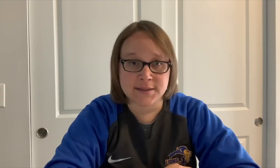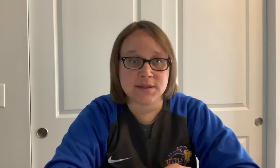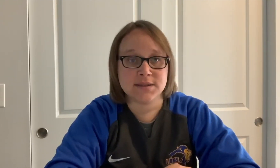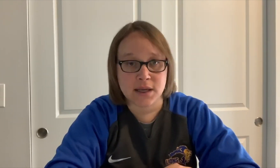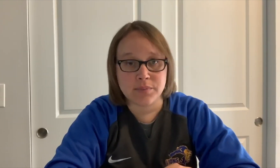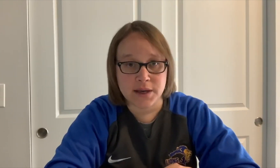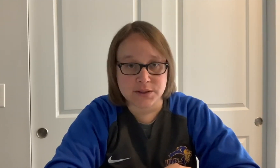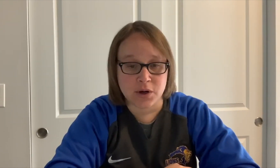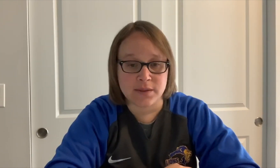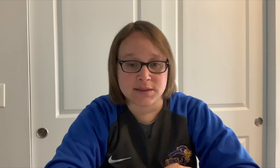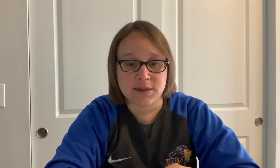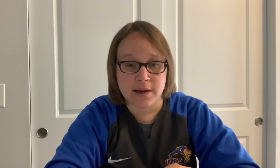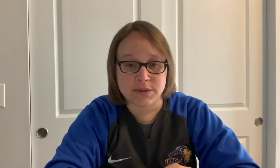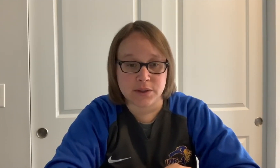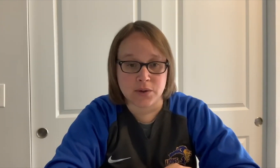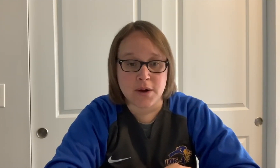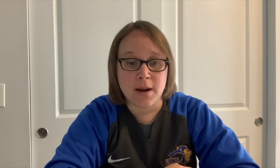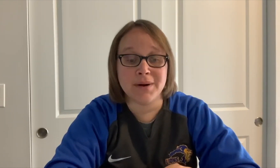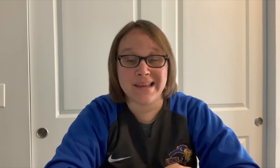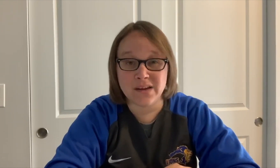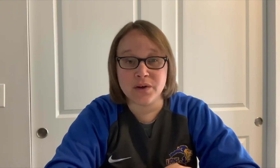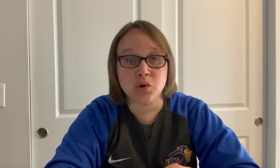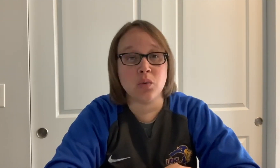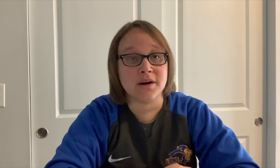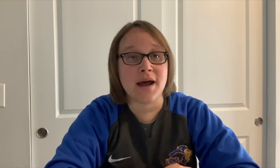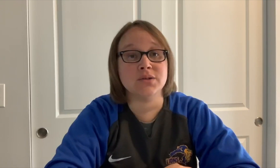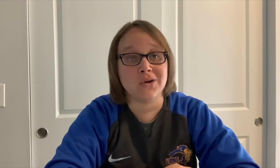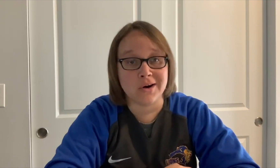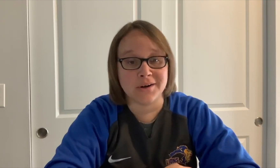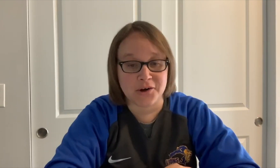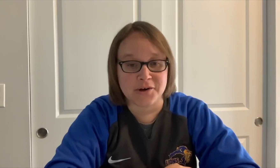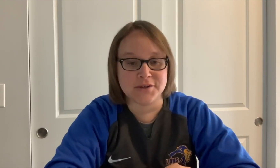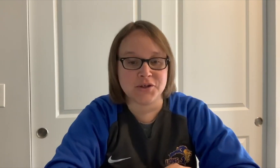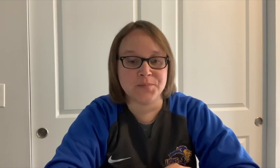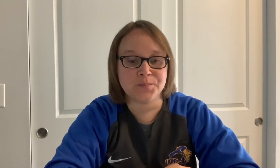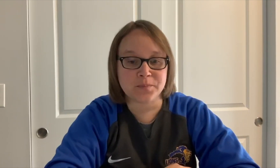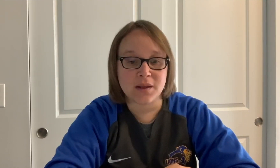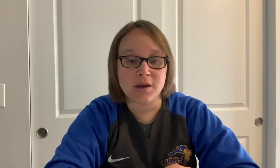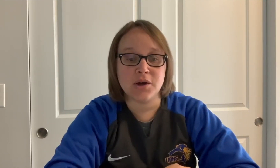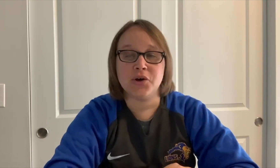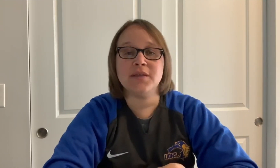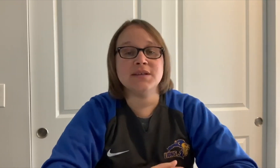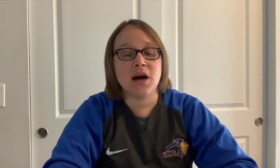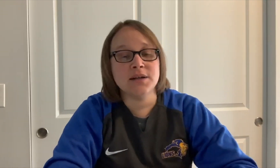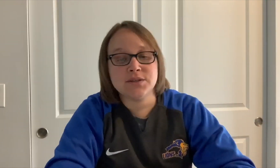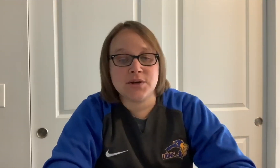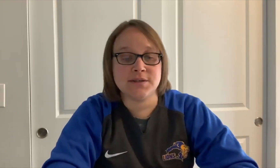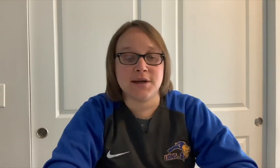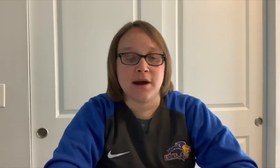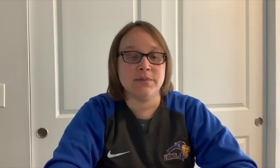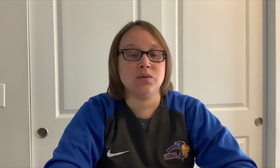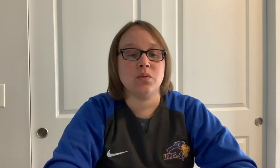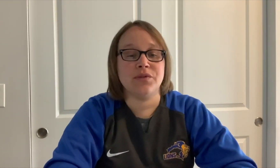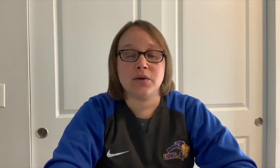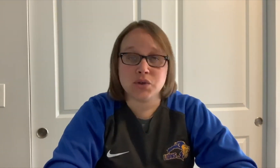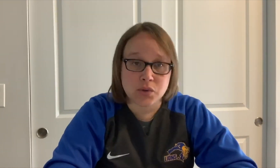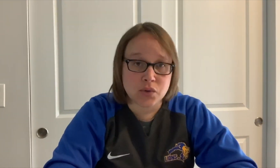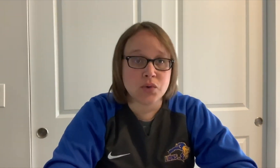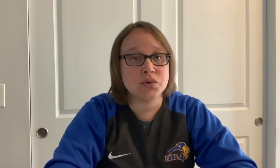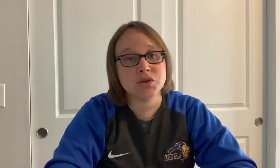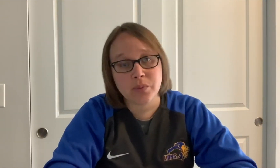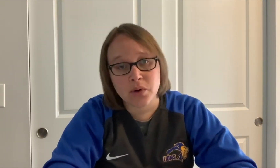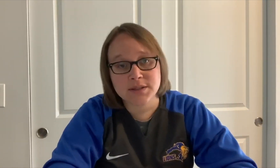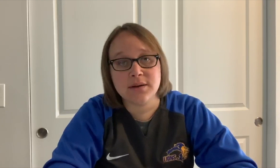or practices can take place during this time still, but individual workouts are encouraged. During these uncertain times without